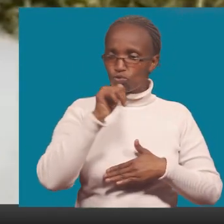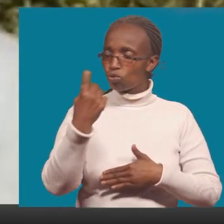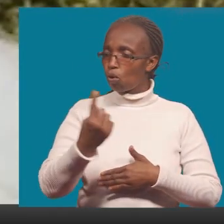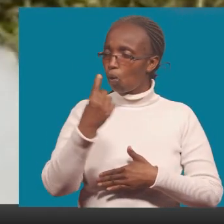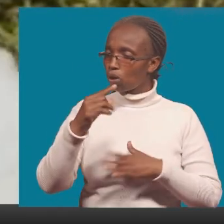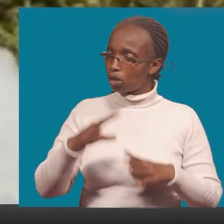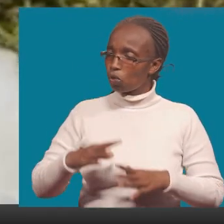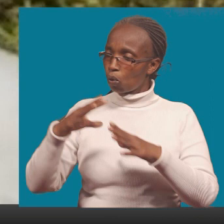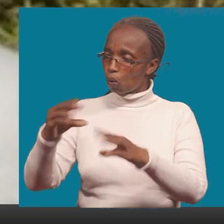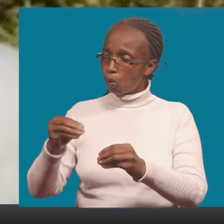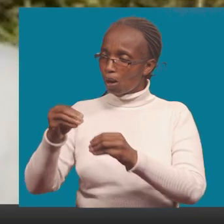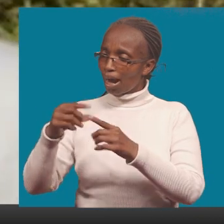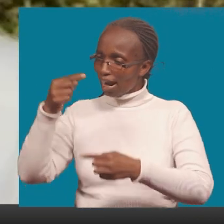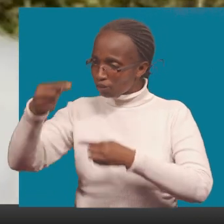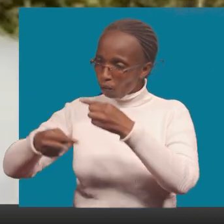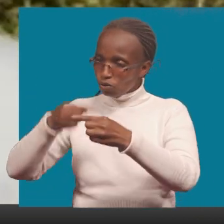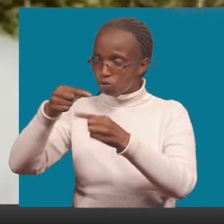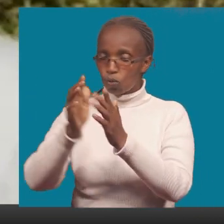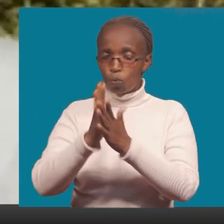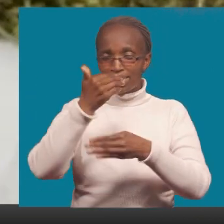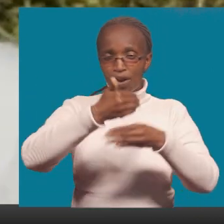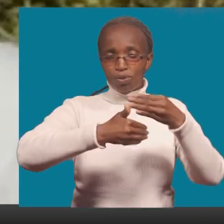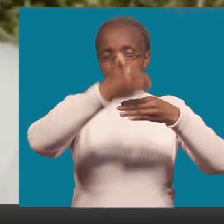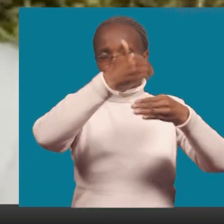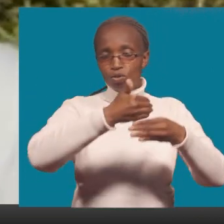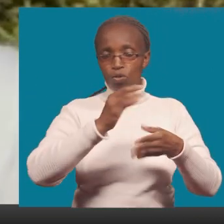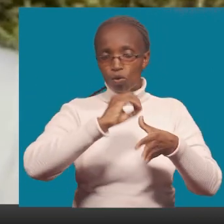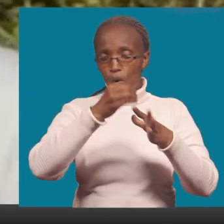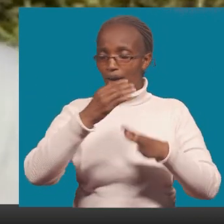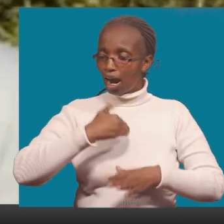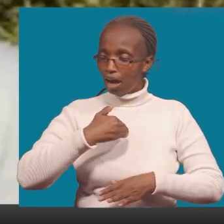look into that the health cares are working. They should not just go into